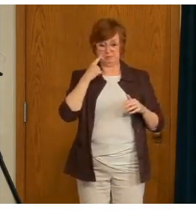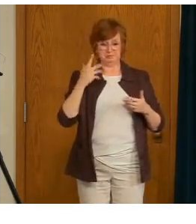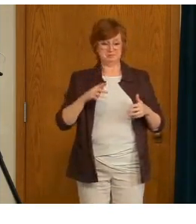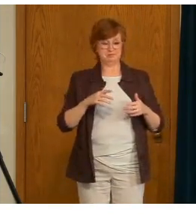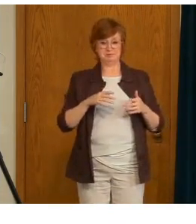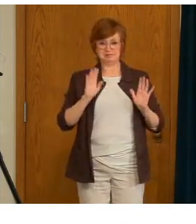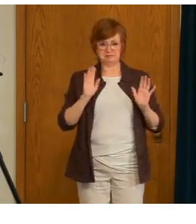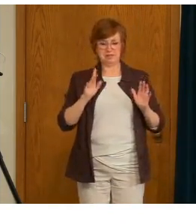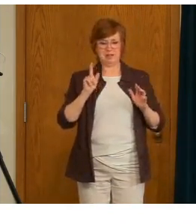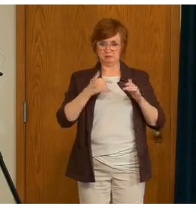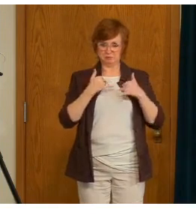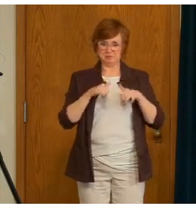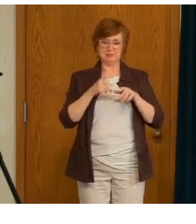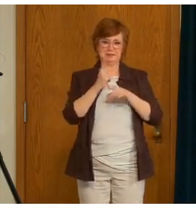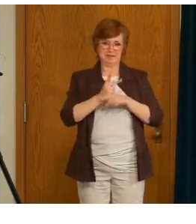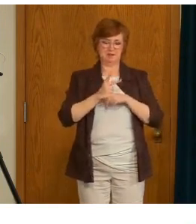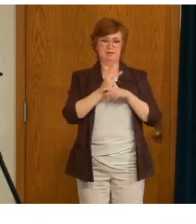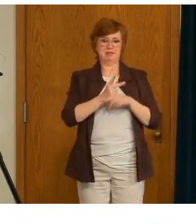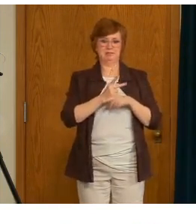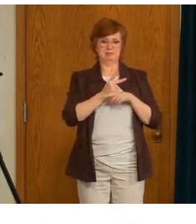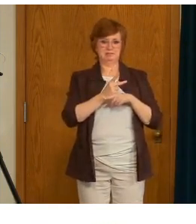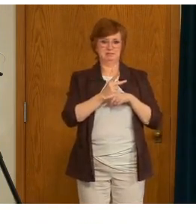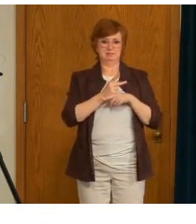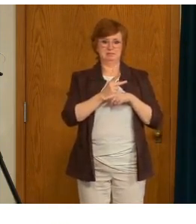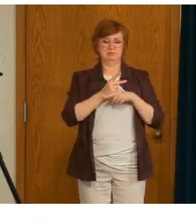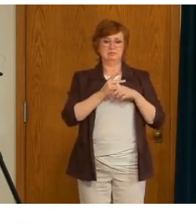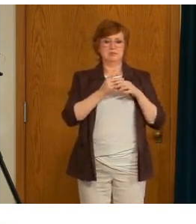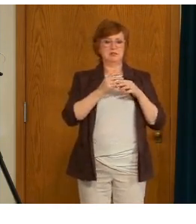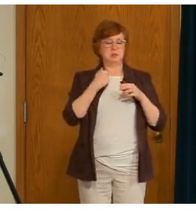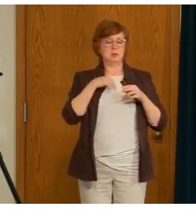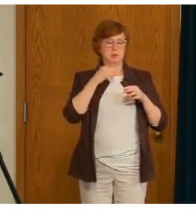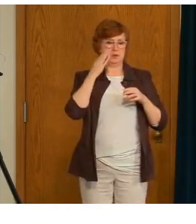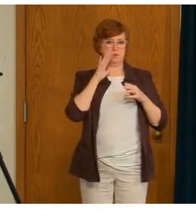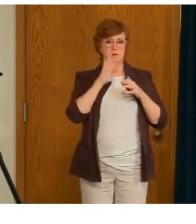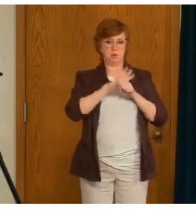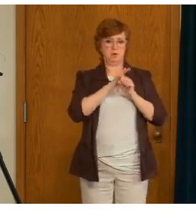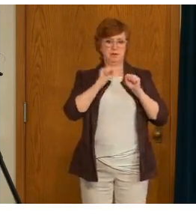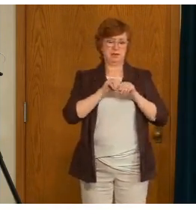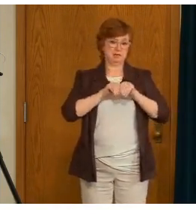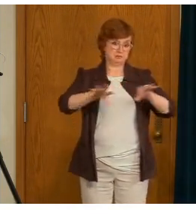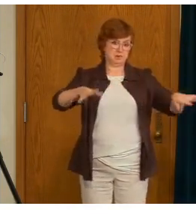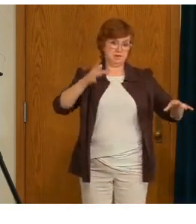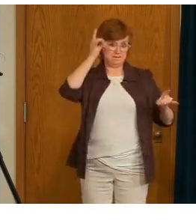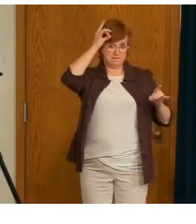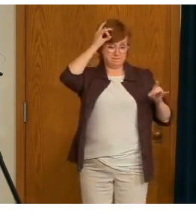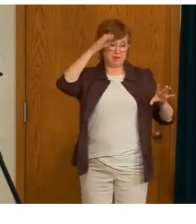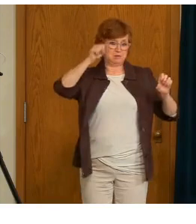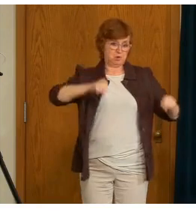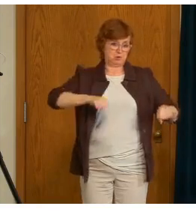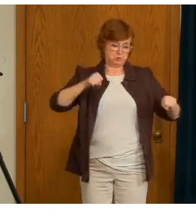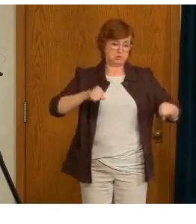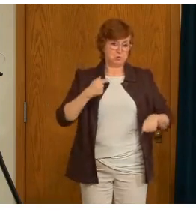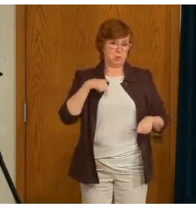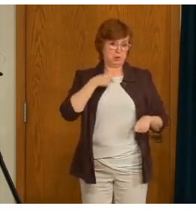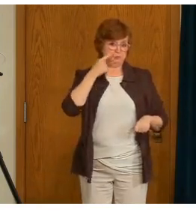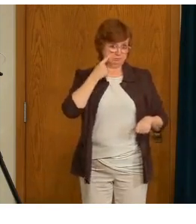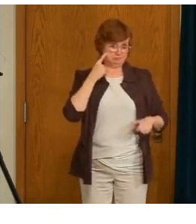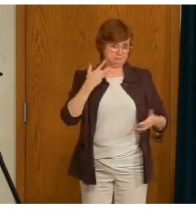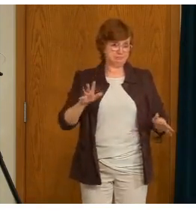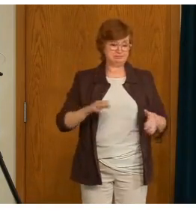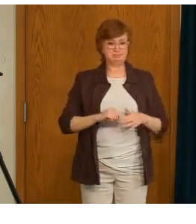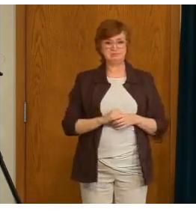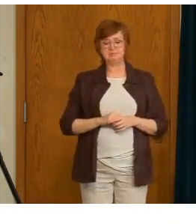can come back. And I think we just need to be recognize that and be patient with public health measures and do the